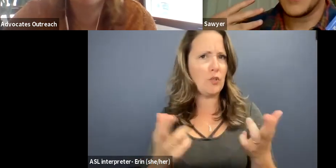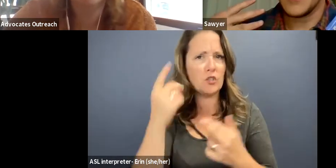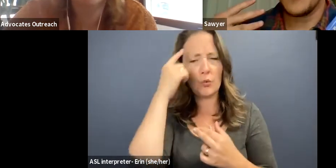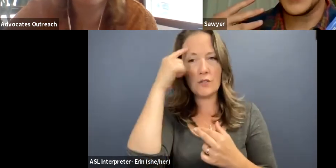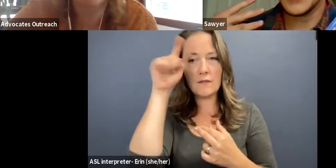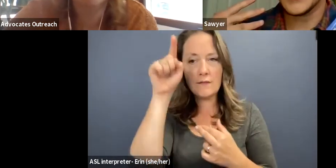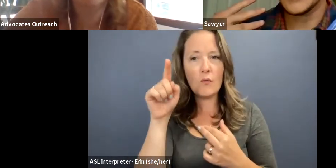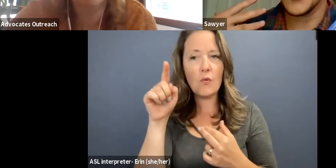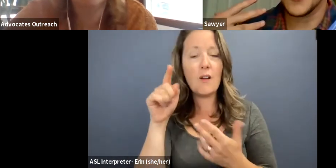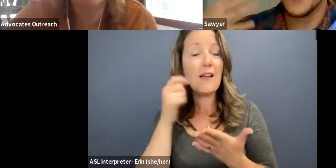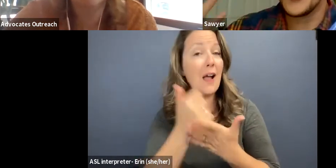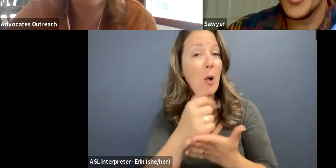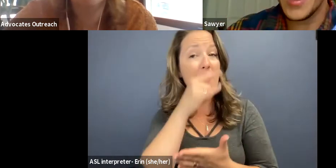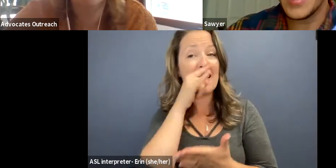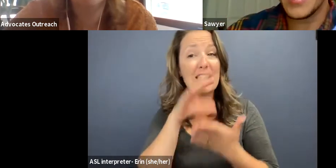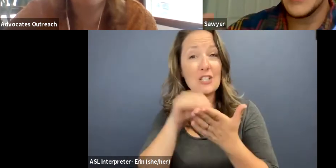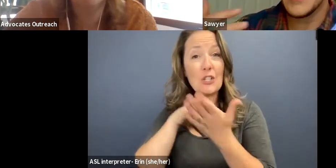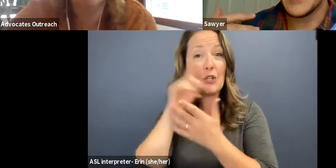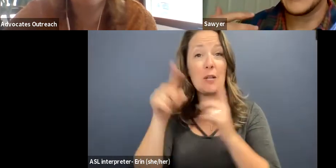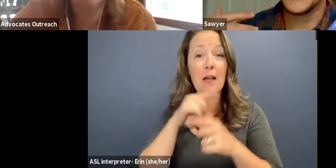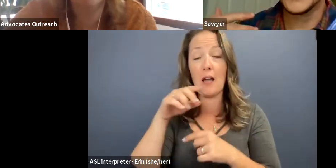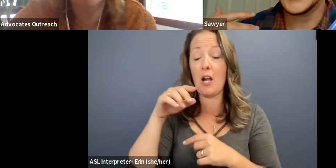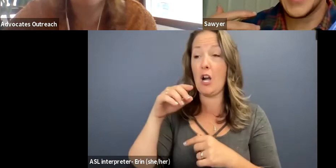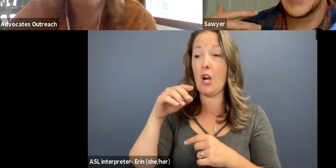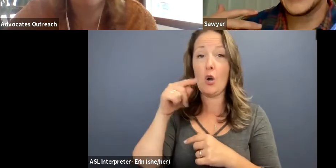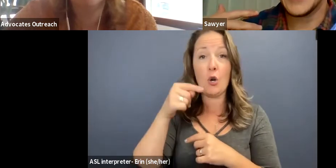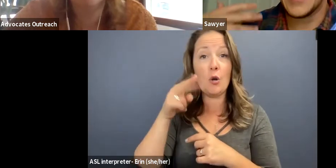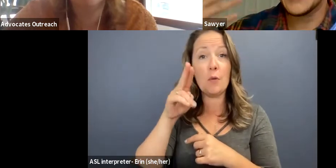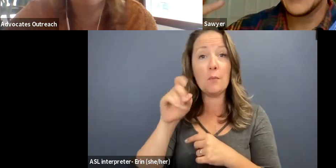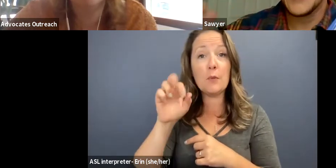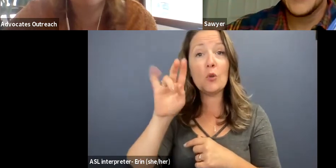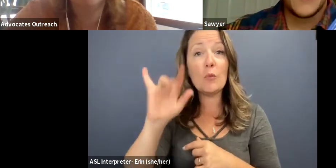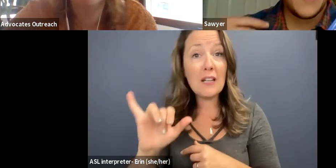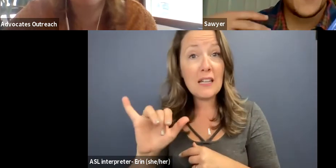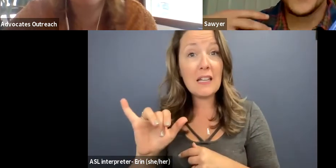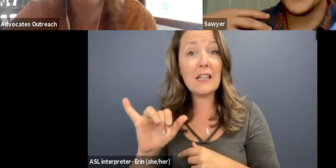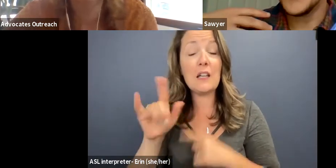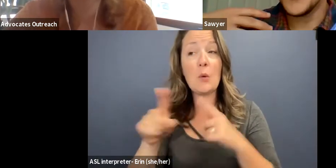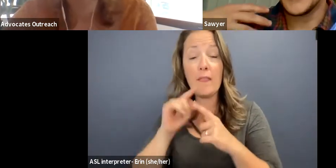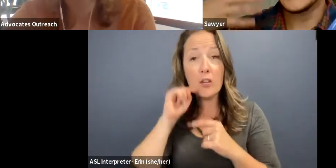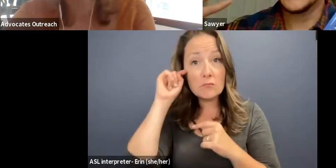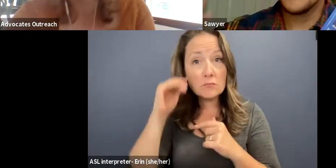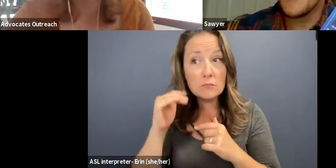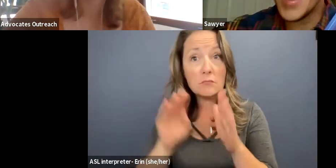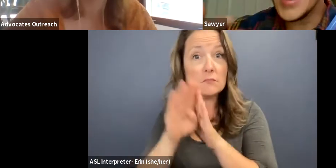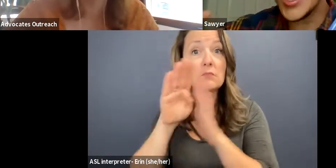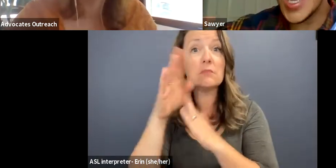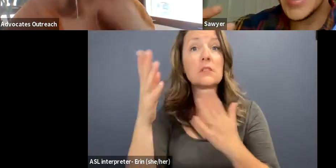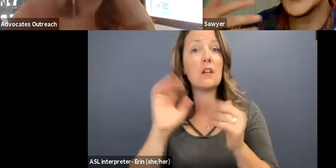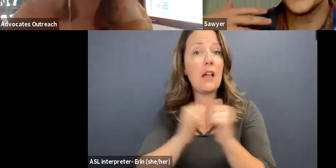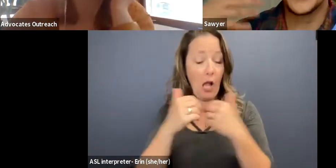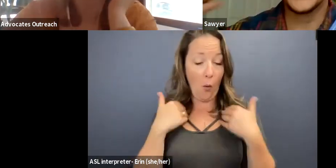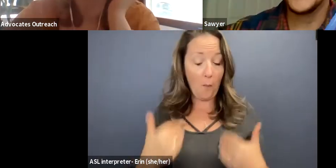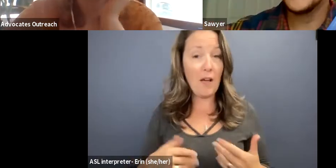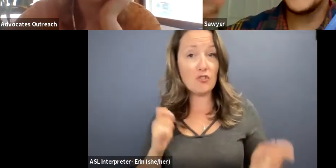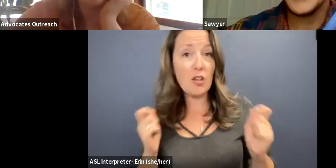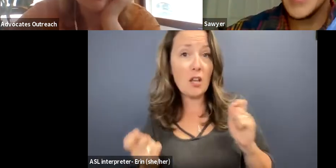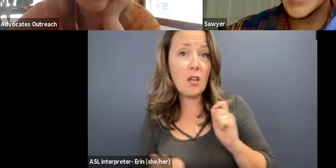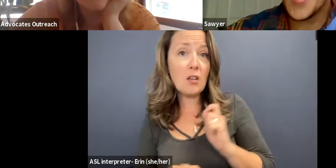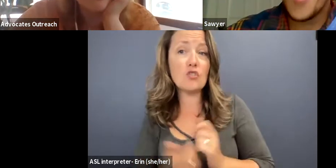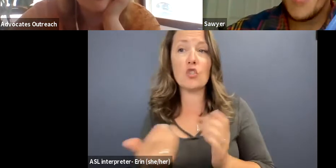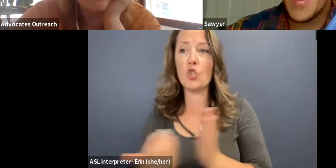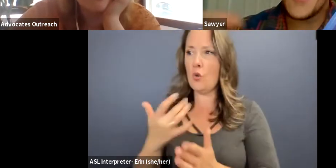inclusive of people of other gender identities, which is why it's great that there's also